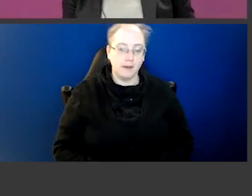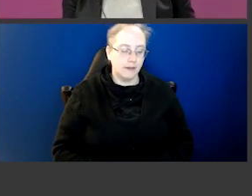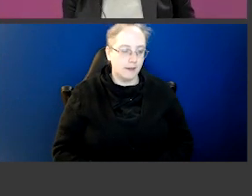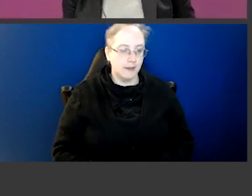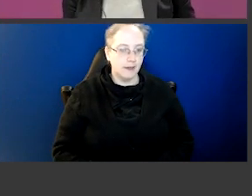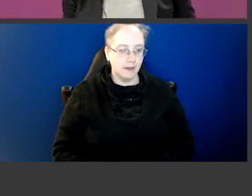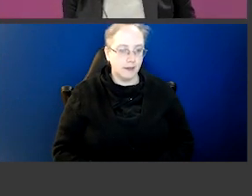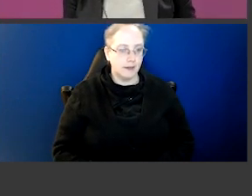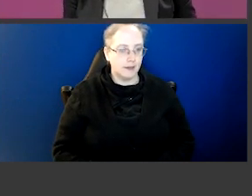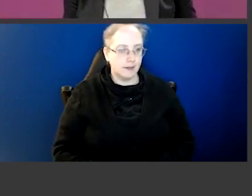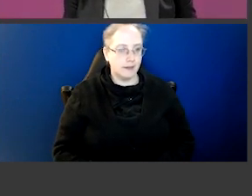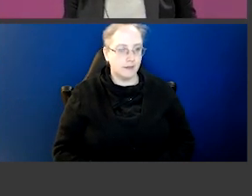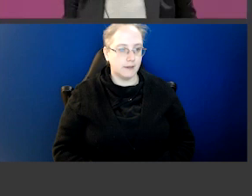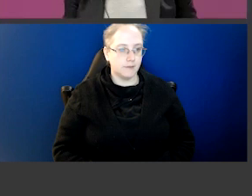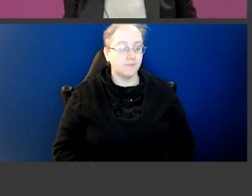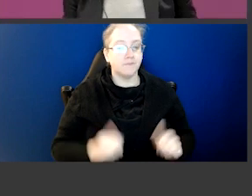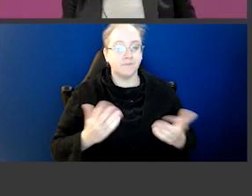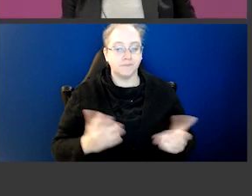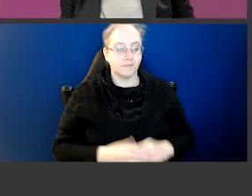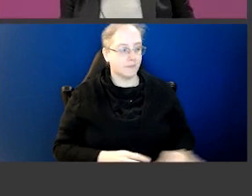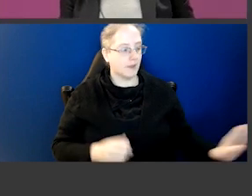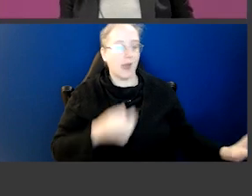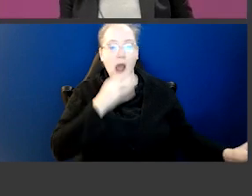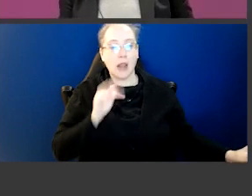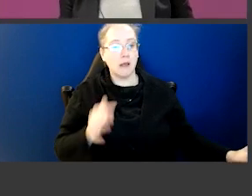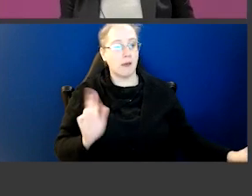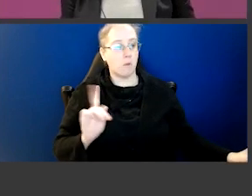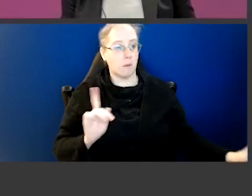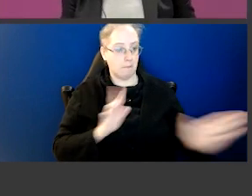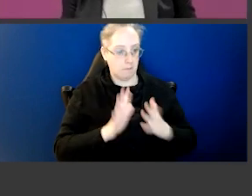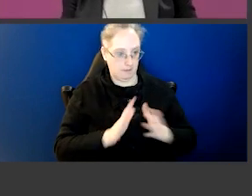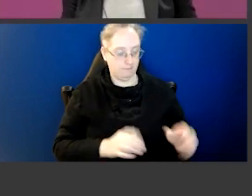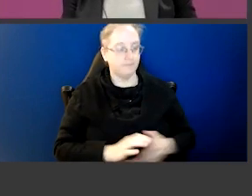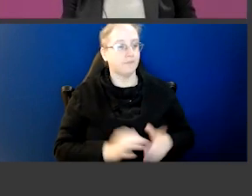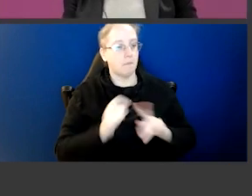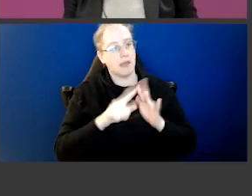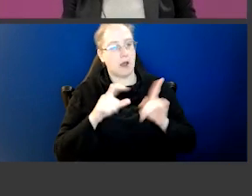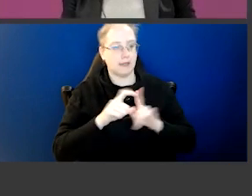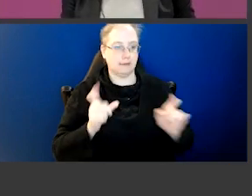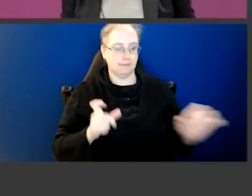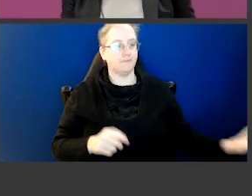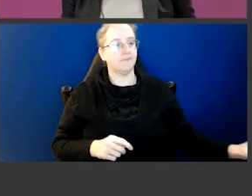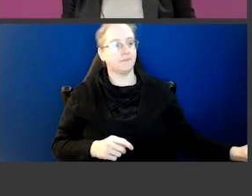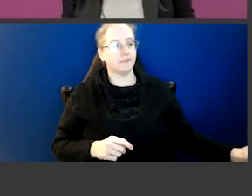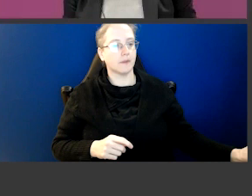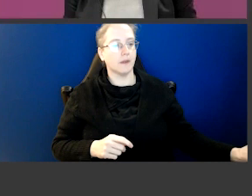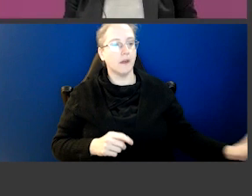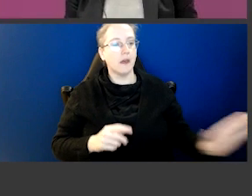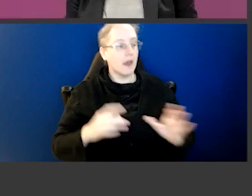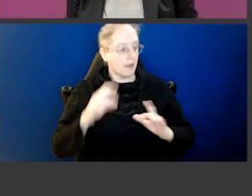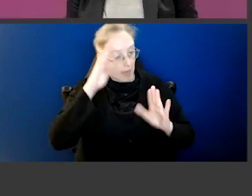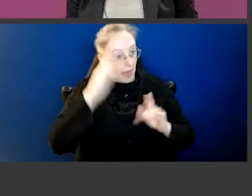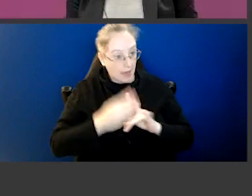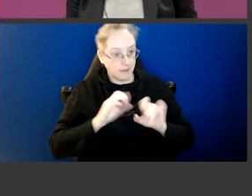So, a little bit about the Public Interest Disclosure Scheme. The critical purpose of the scheme is to encourage